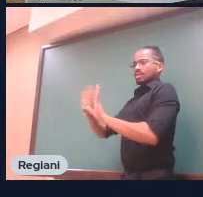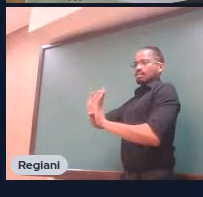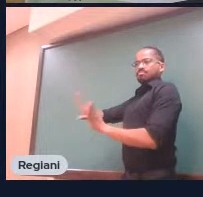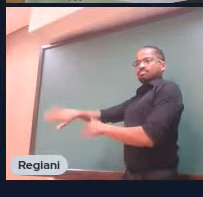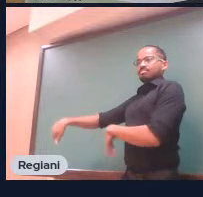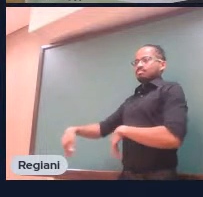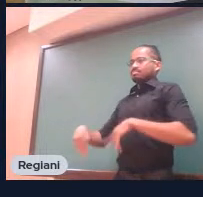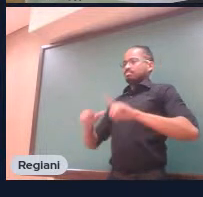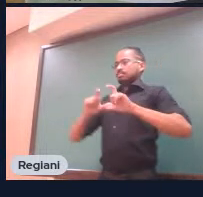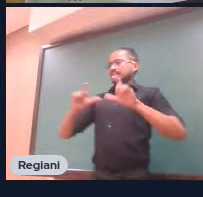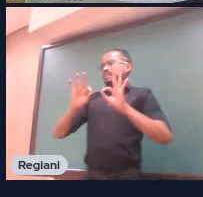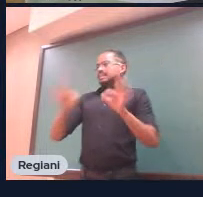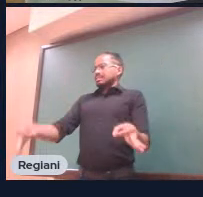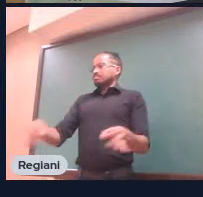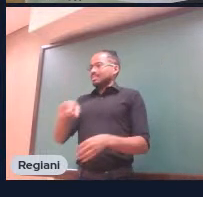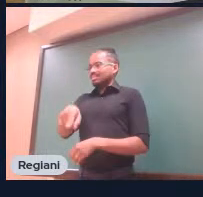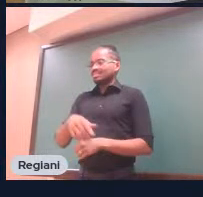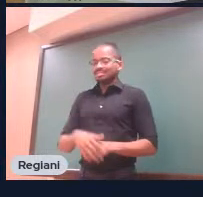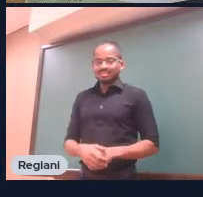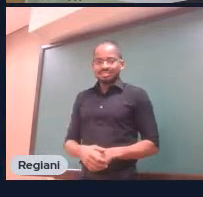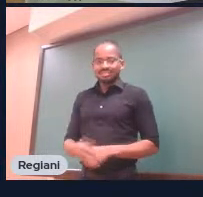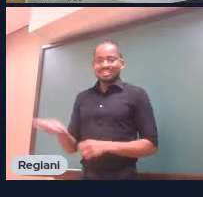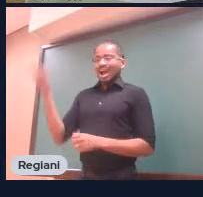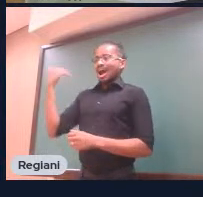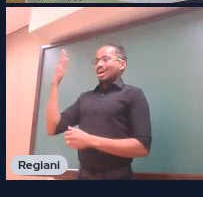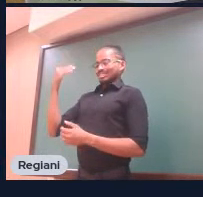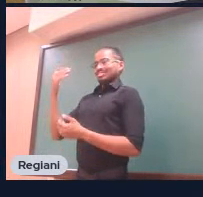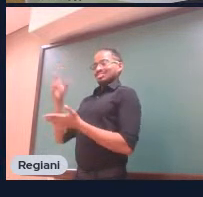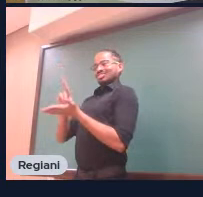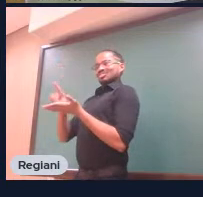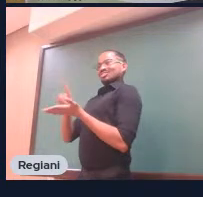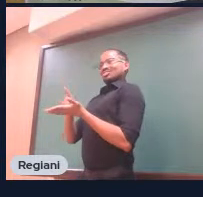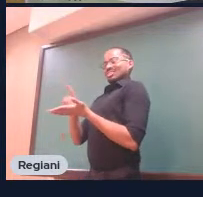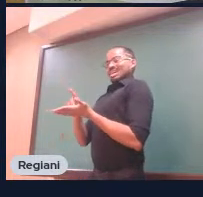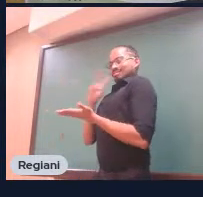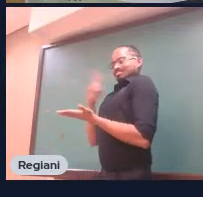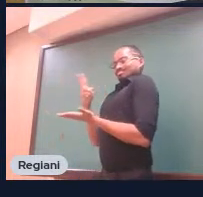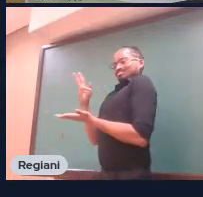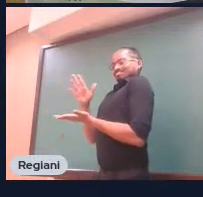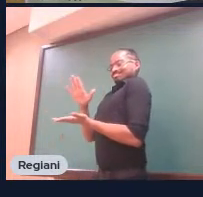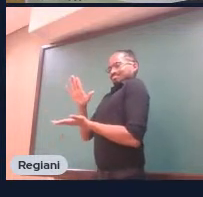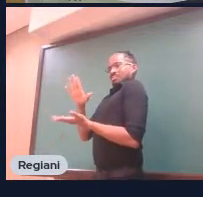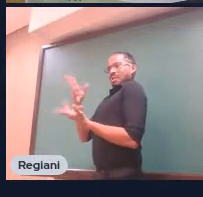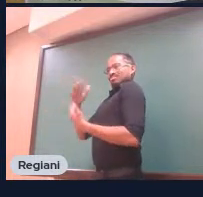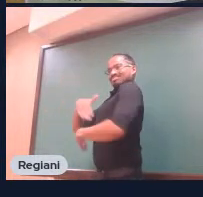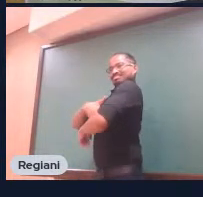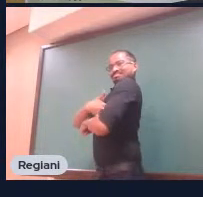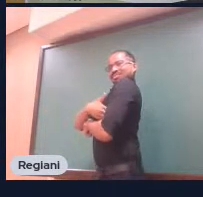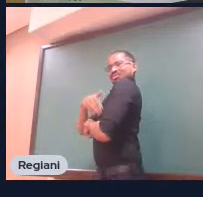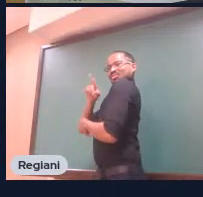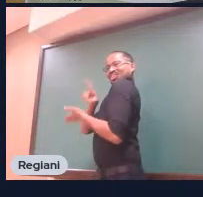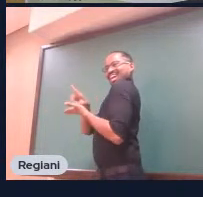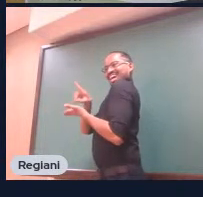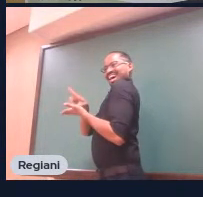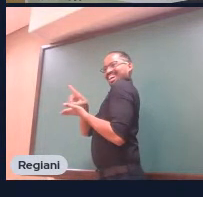simples. E de valor simbólico para um status que não é necessariamente